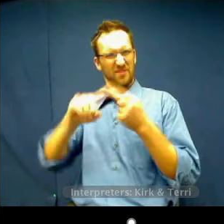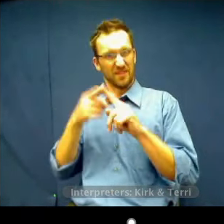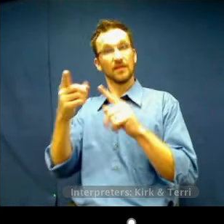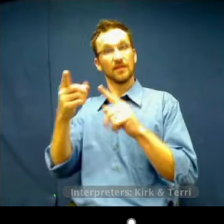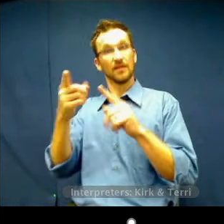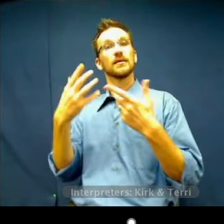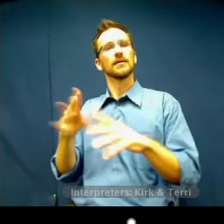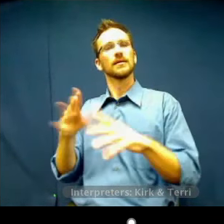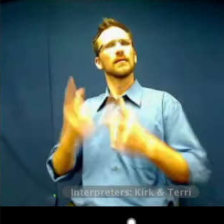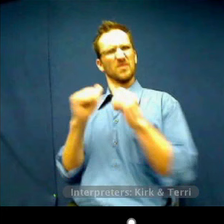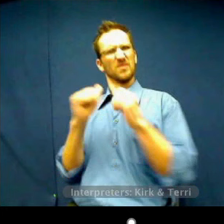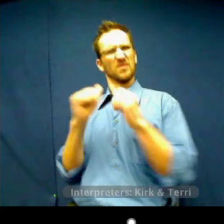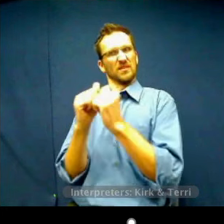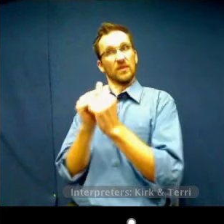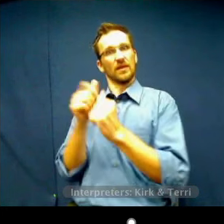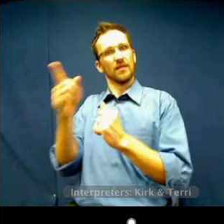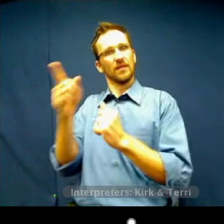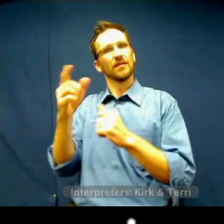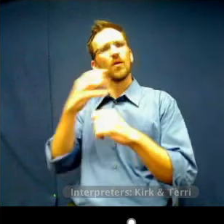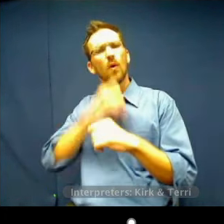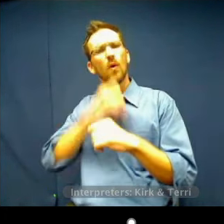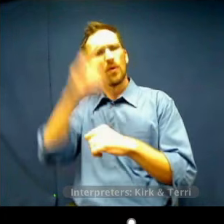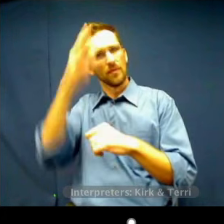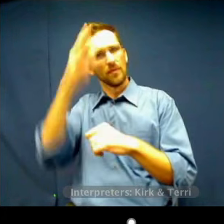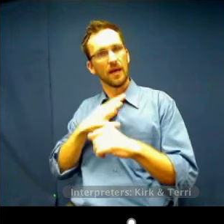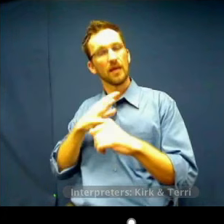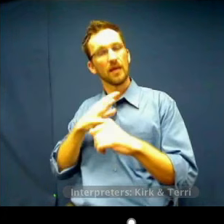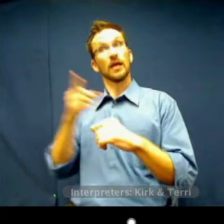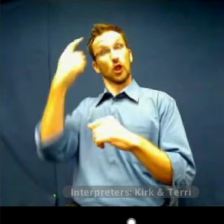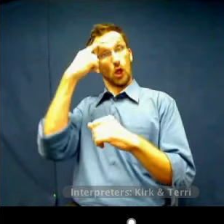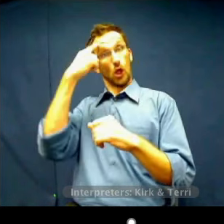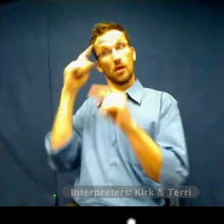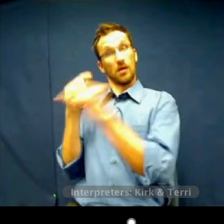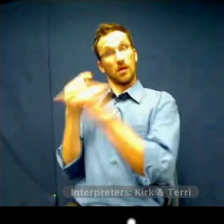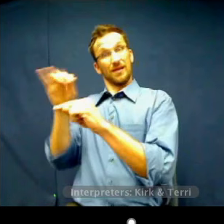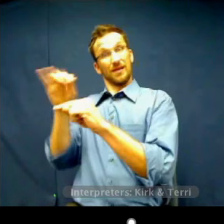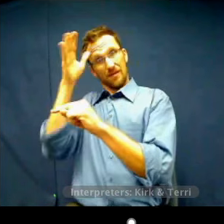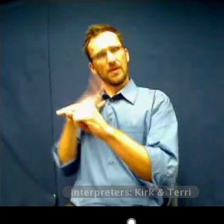was his father. He never realized that this man actually was his grandfather.